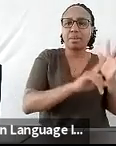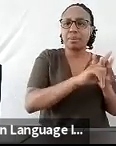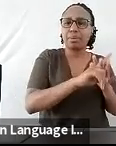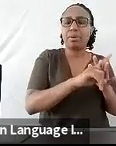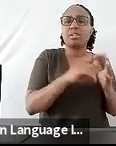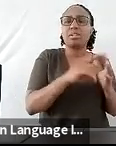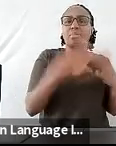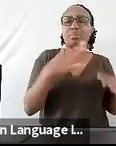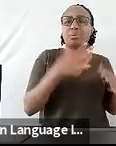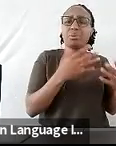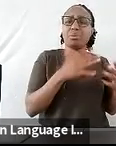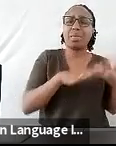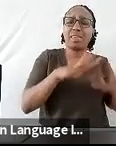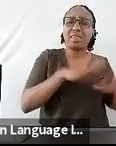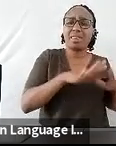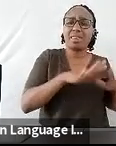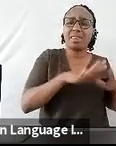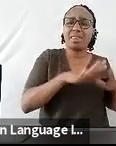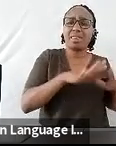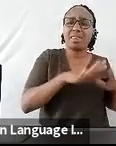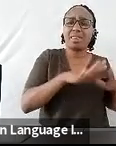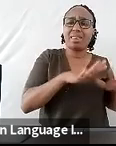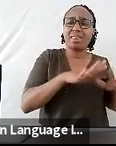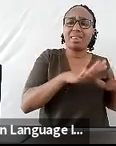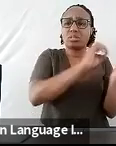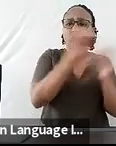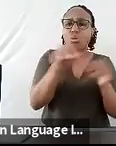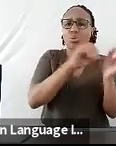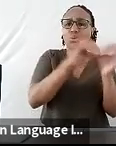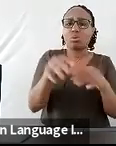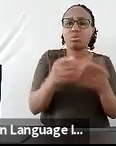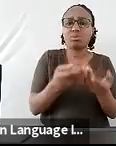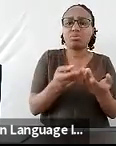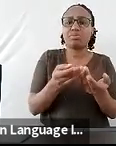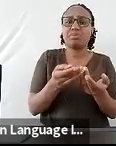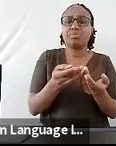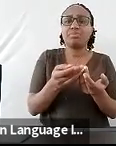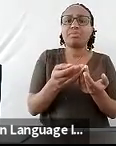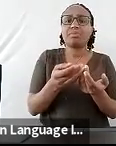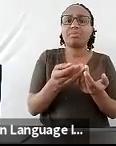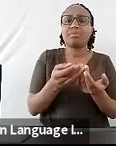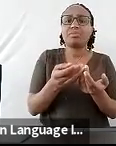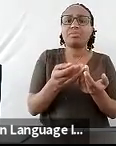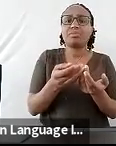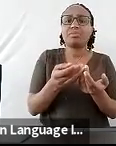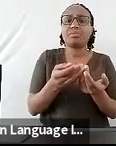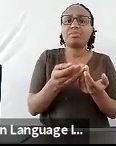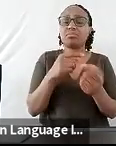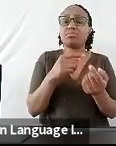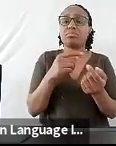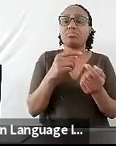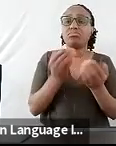puts their kids on the water unless the water is safer than the land, and do that. And then they get horsewhipped, you know, whipped on